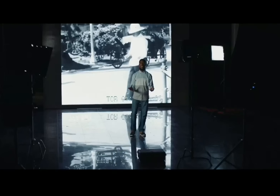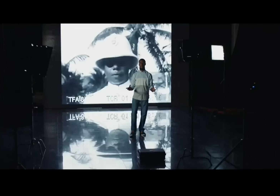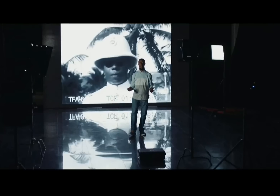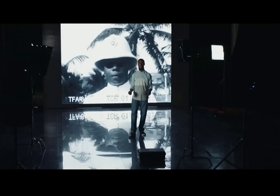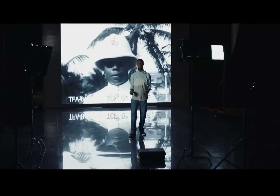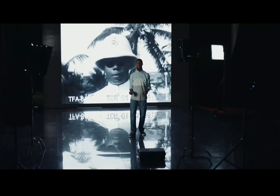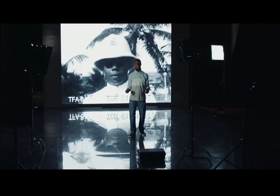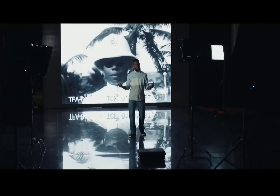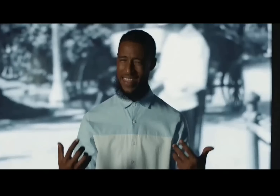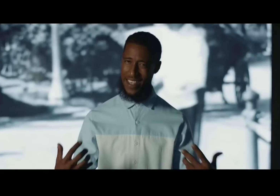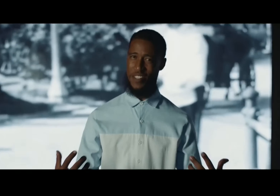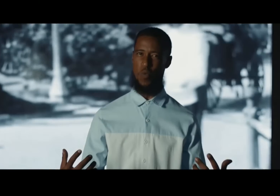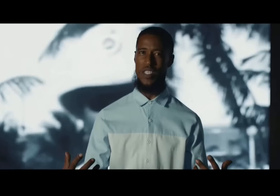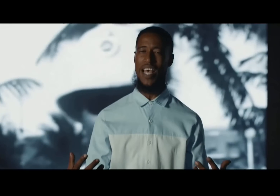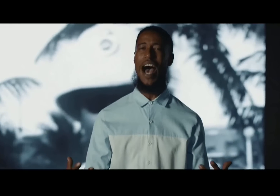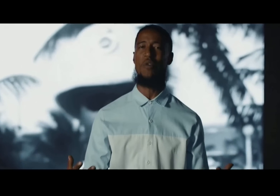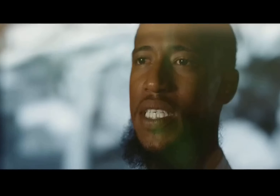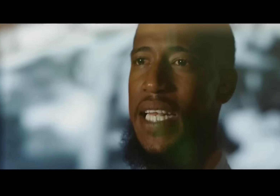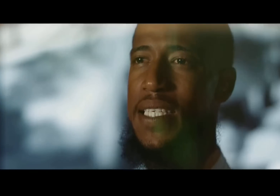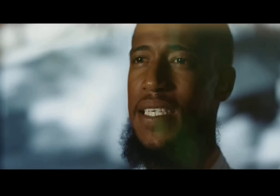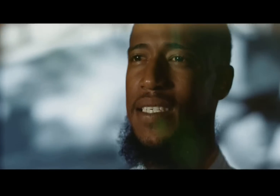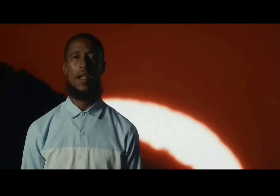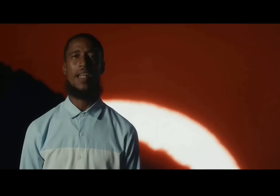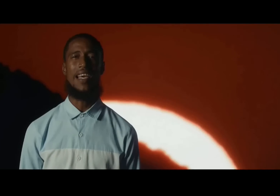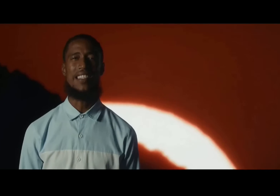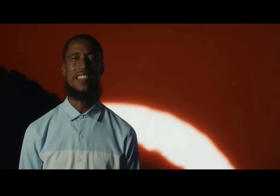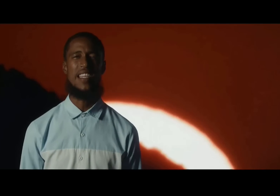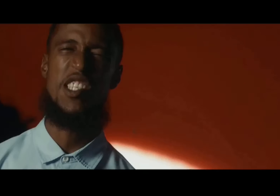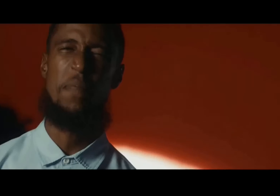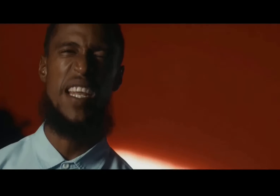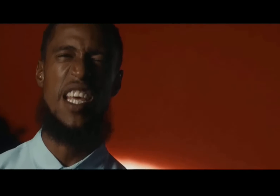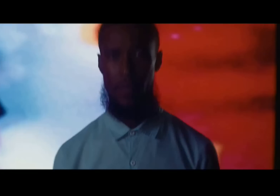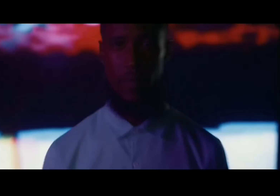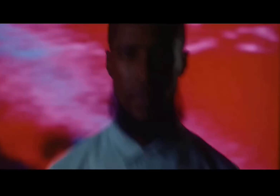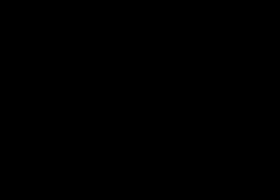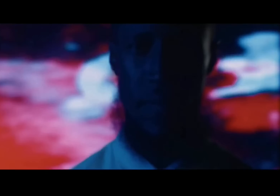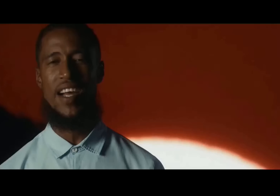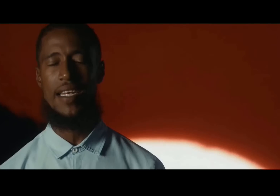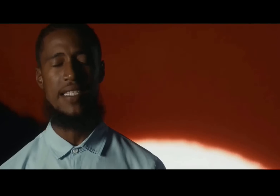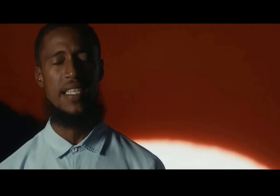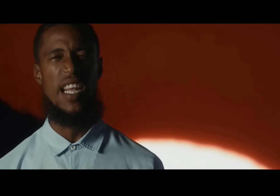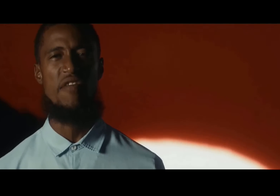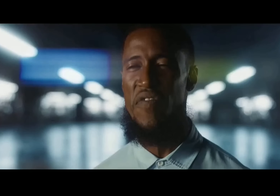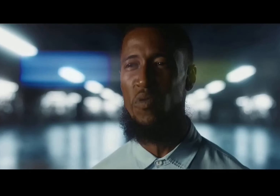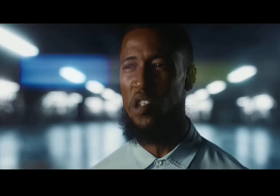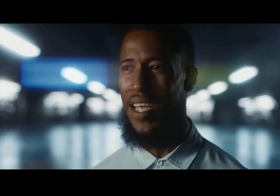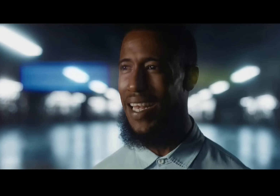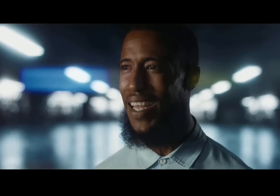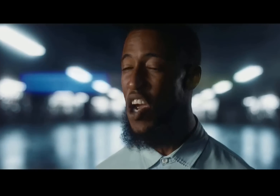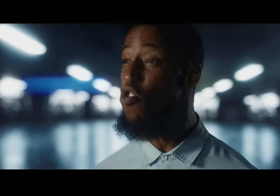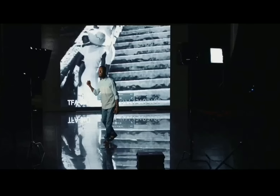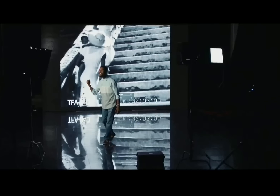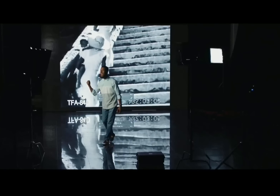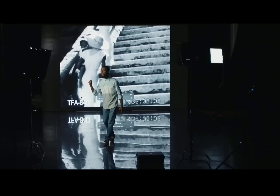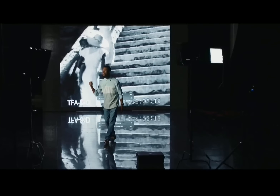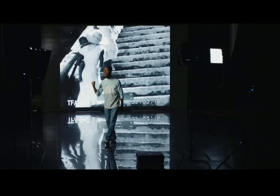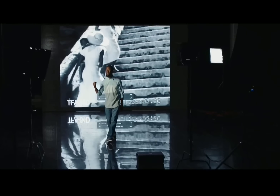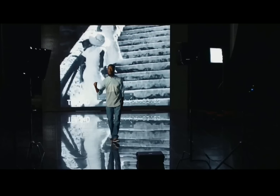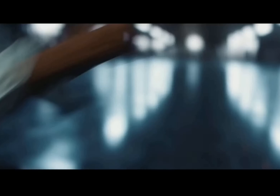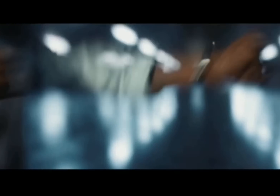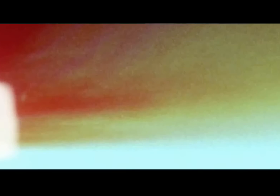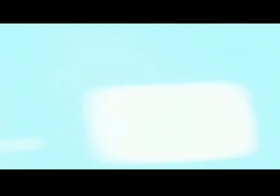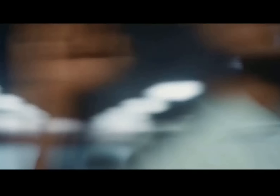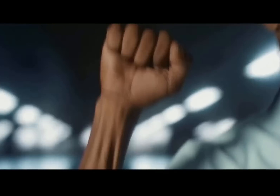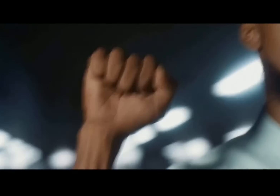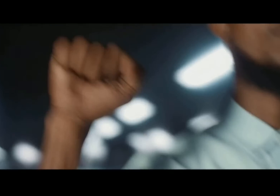Before independence, this was our genesis. Like a sun splitting through darkness to let future in. Great-grandfathers